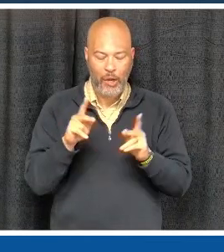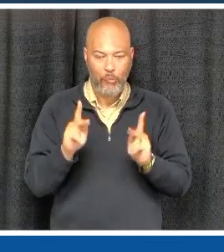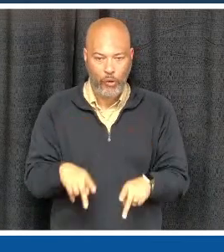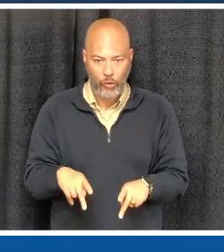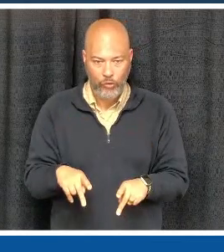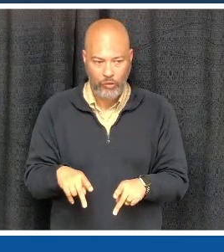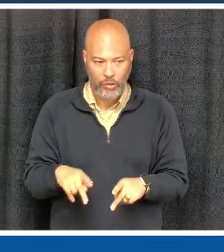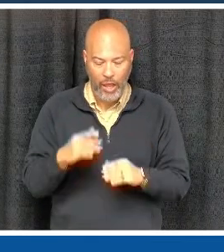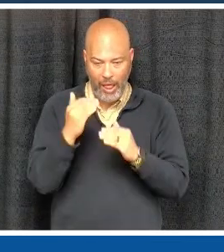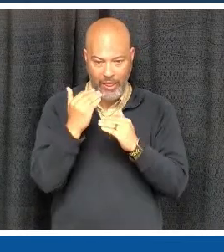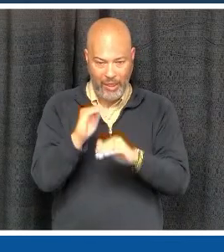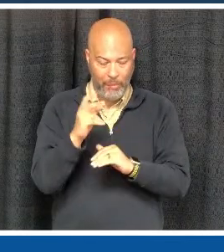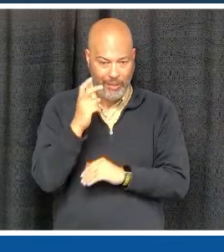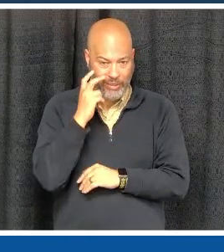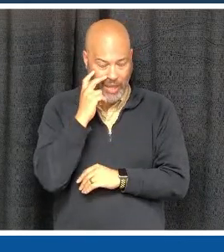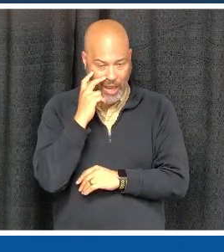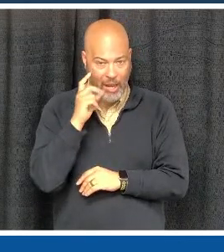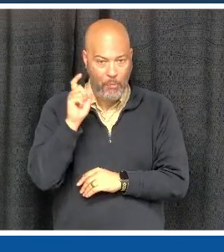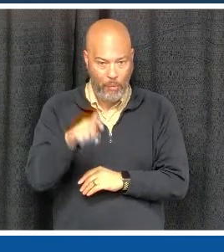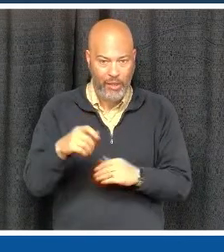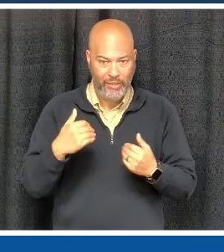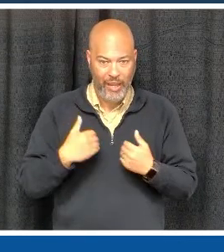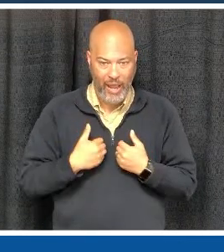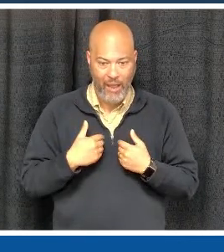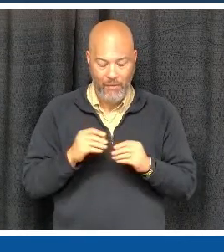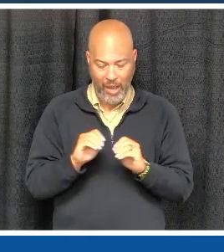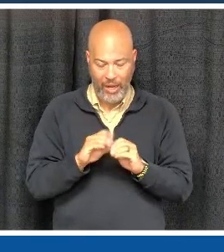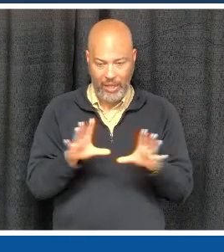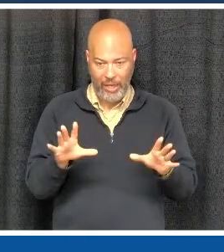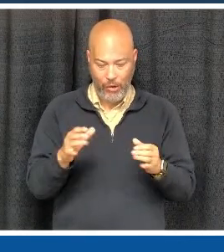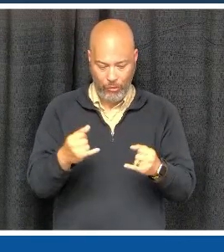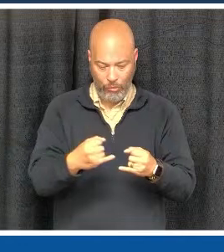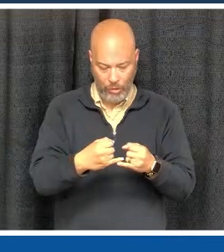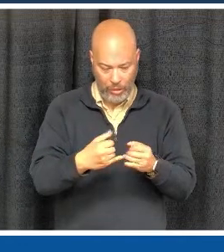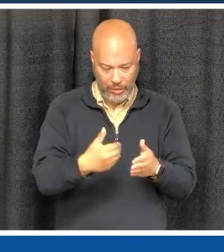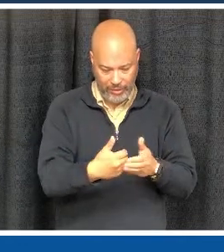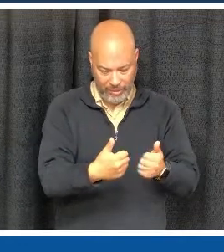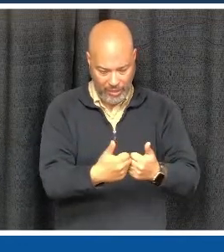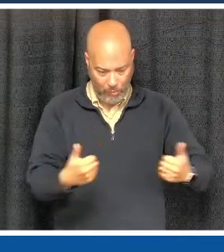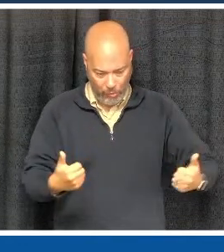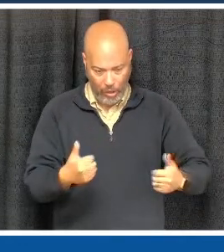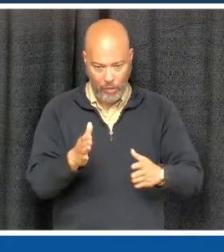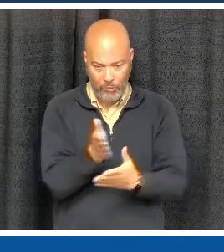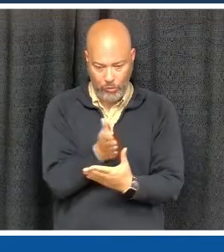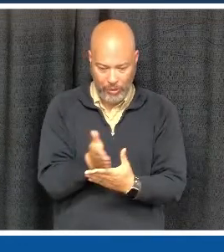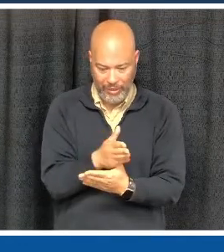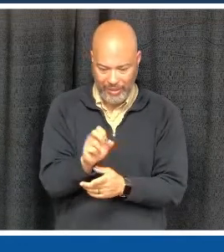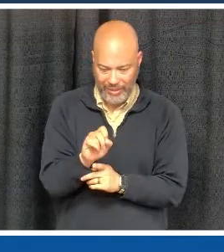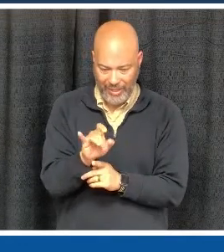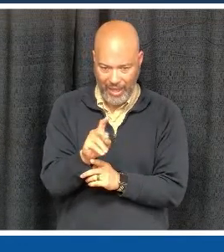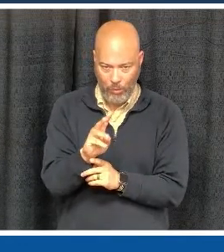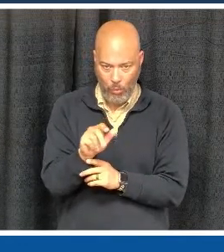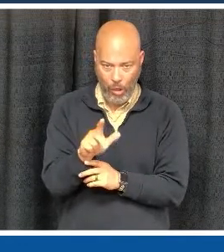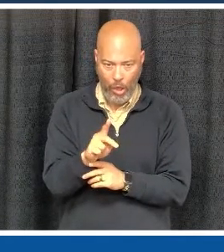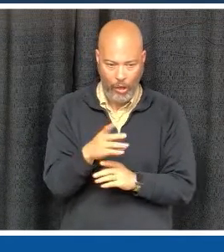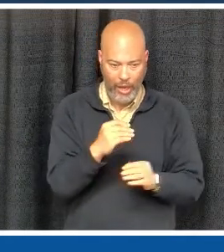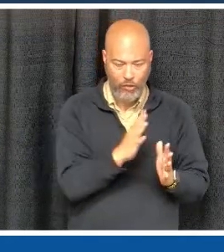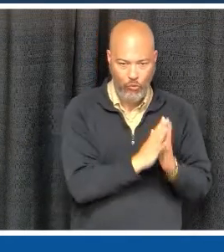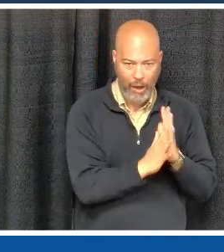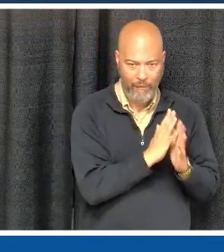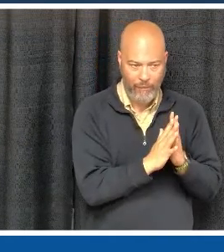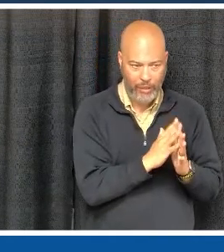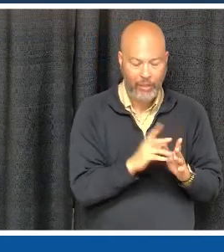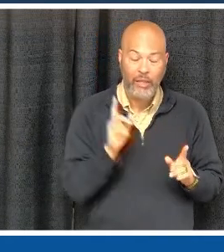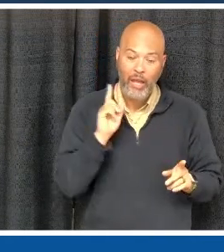of limited sight must have a clear barrier between the sidewalk and traffic.